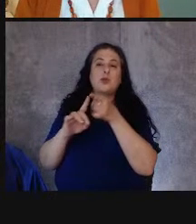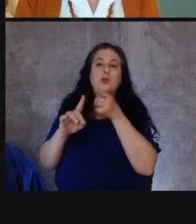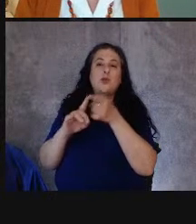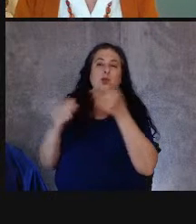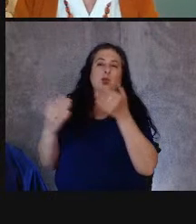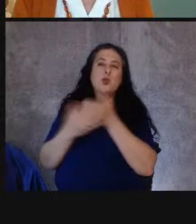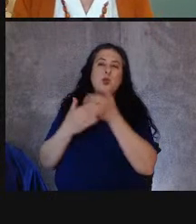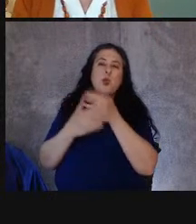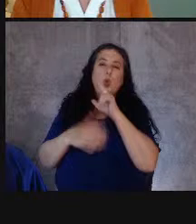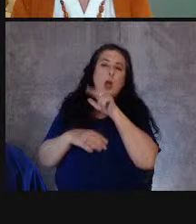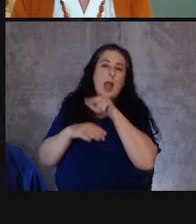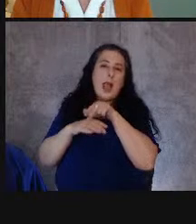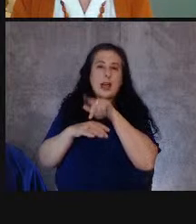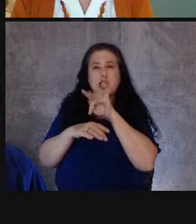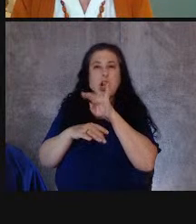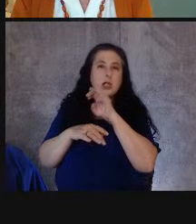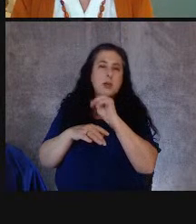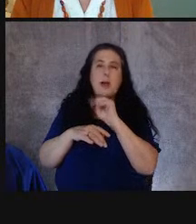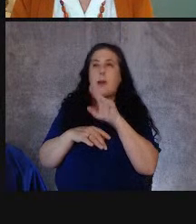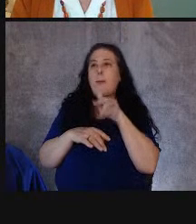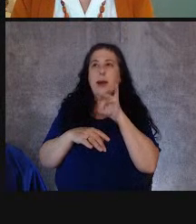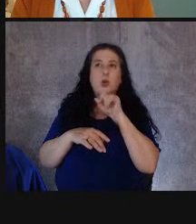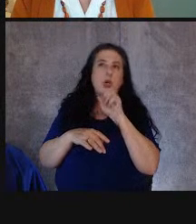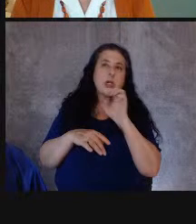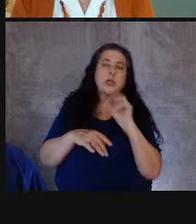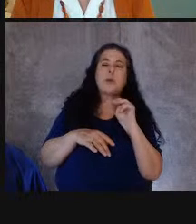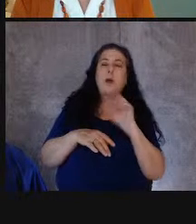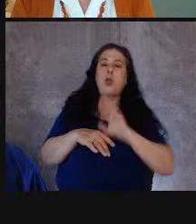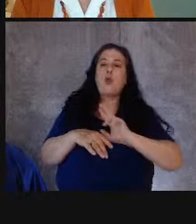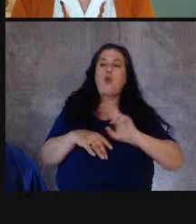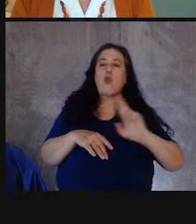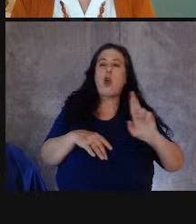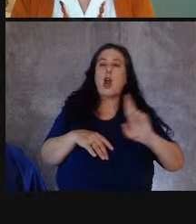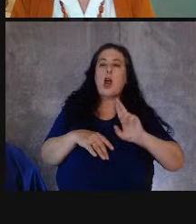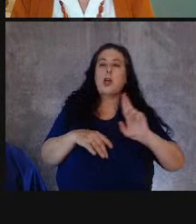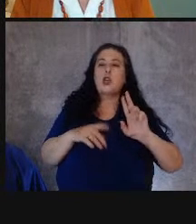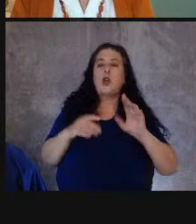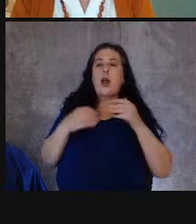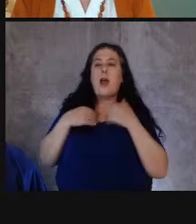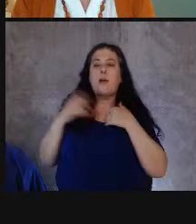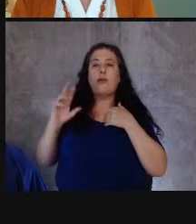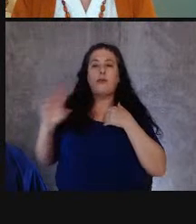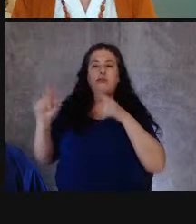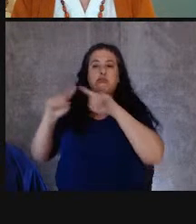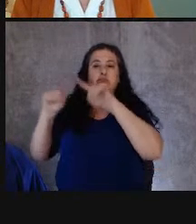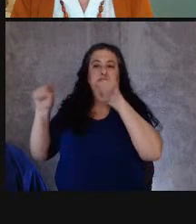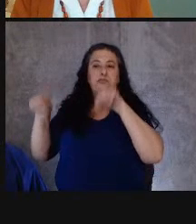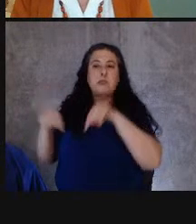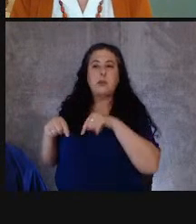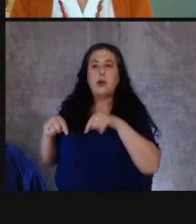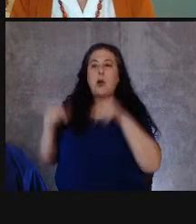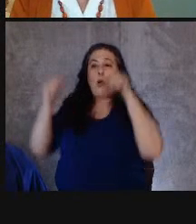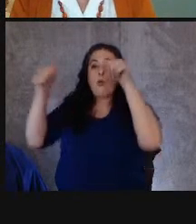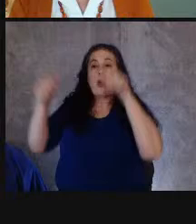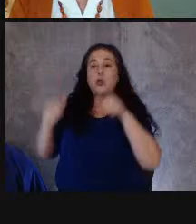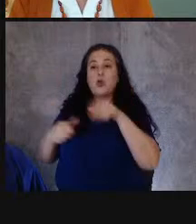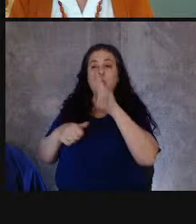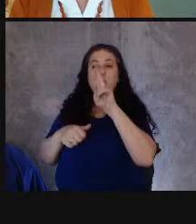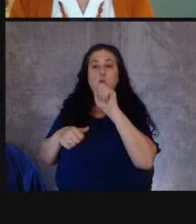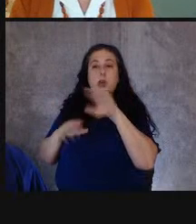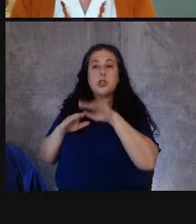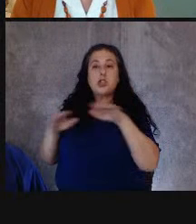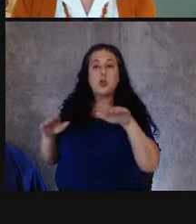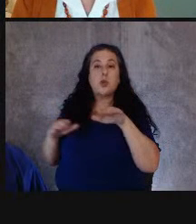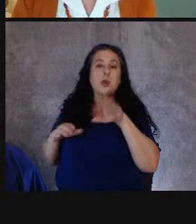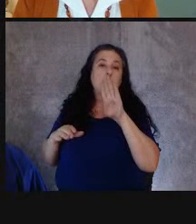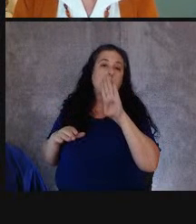new nationalism and patriotism. On the right, you have a poster from the U.S. Children's